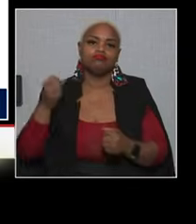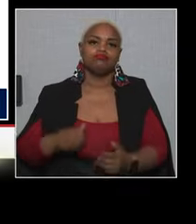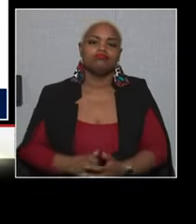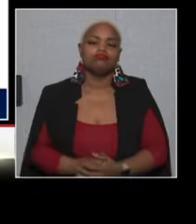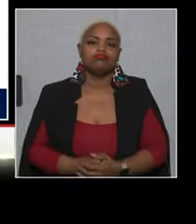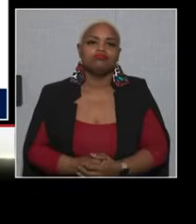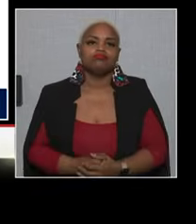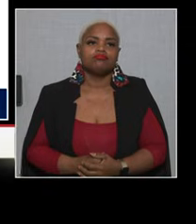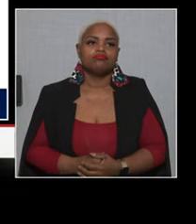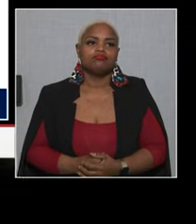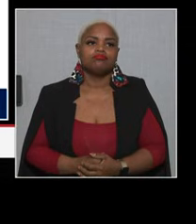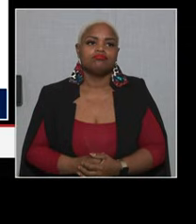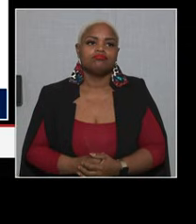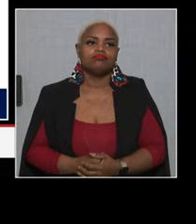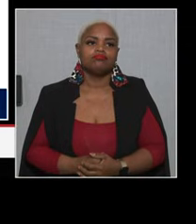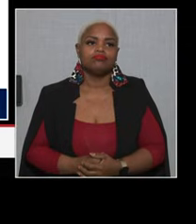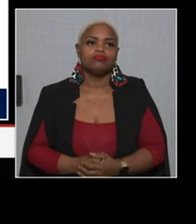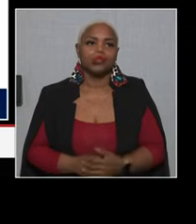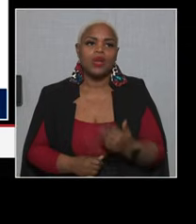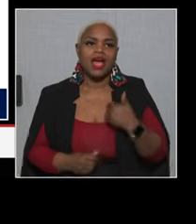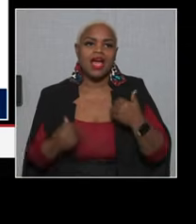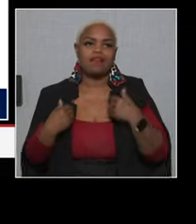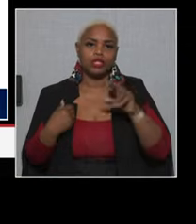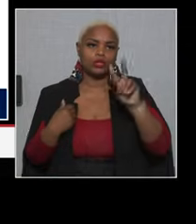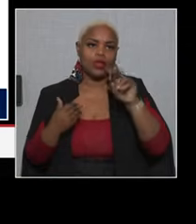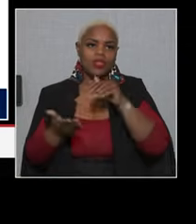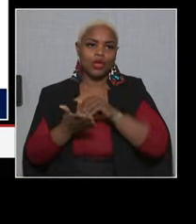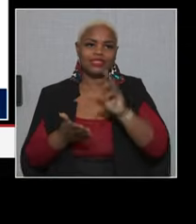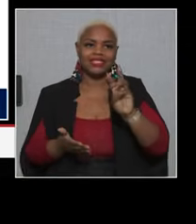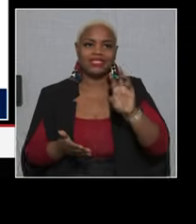including 2,608 firearms this